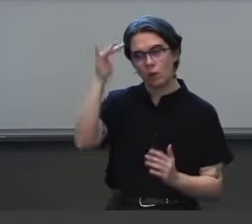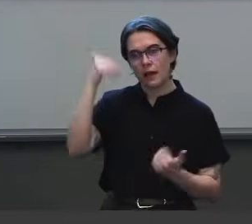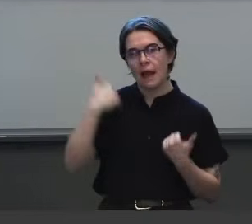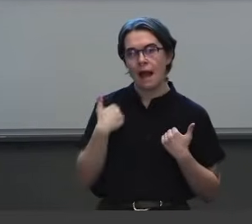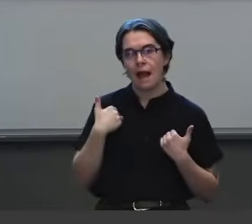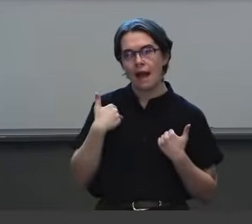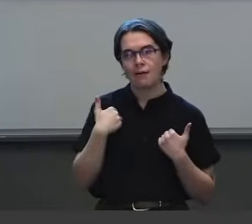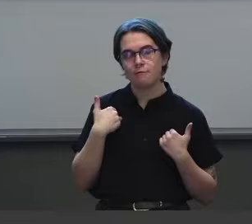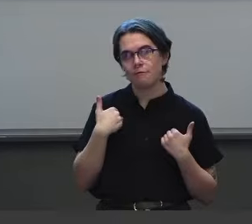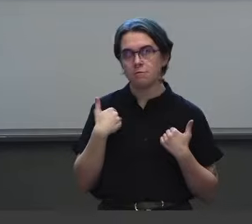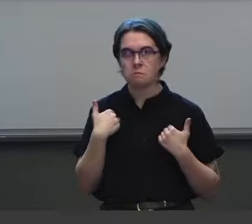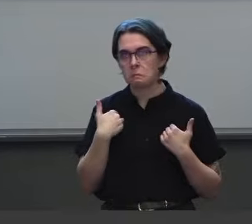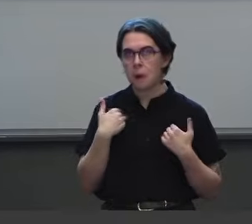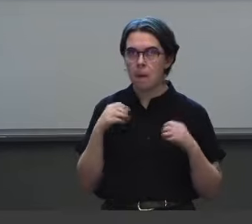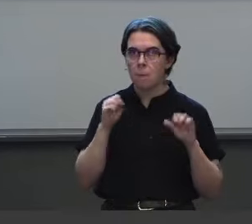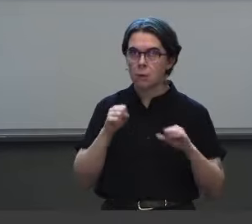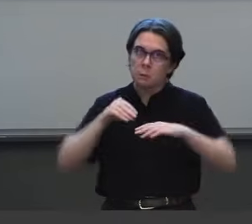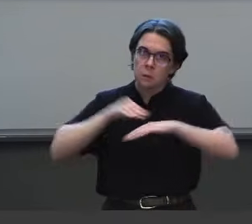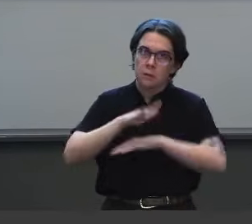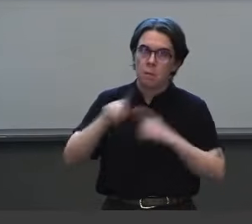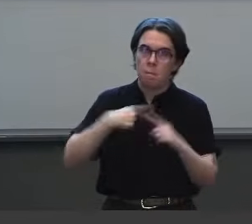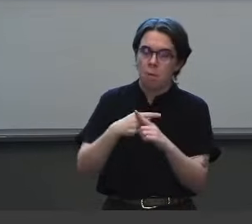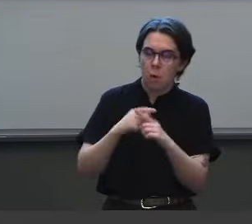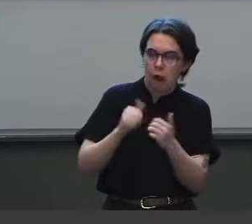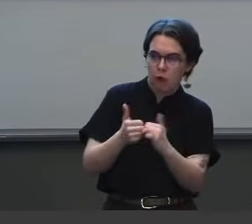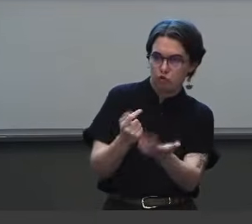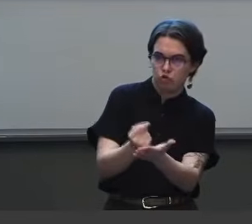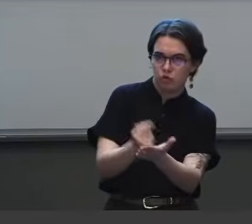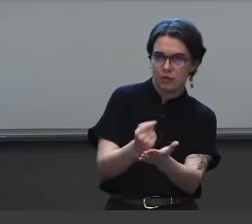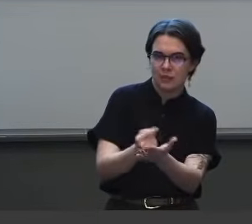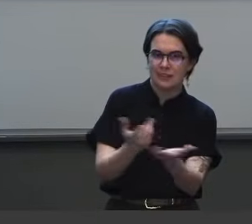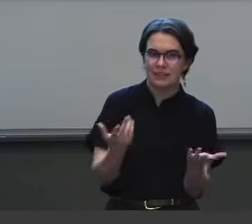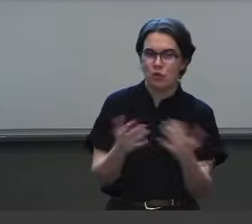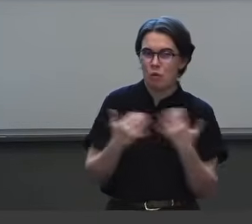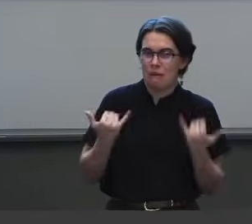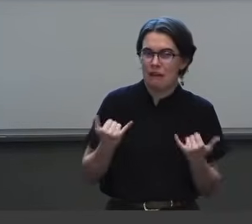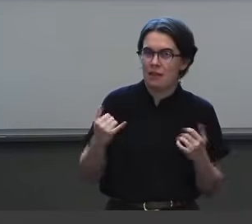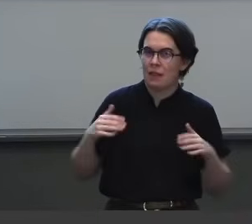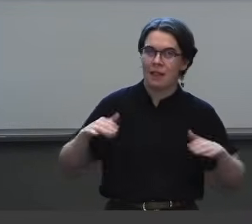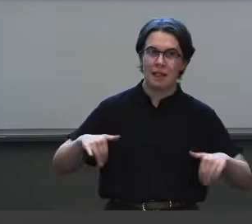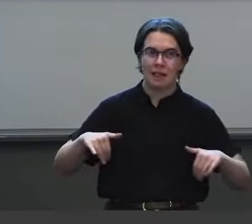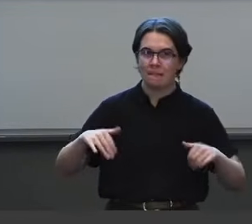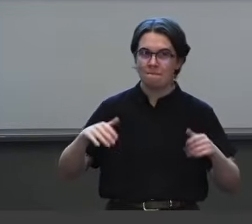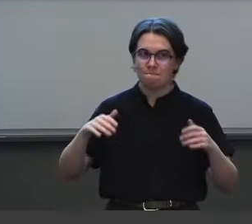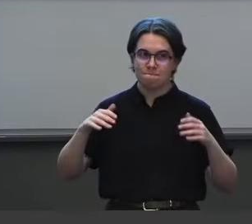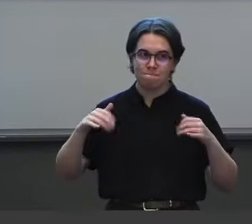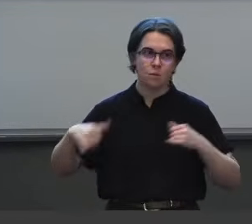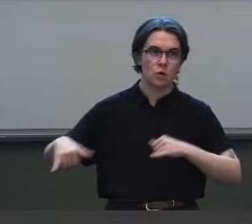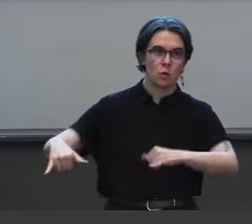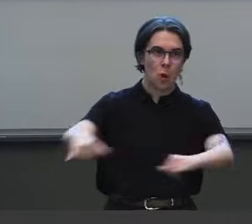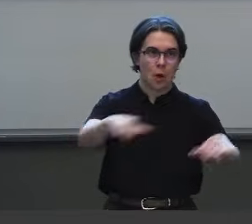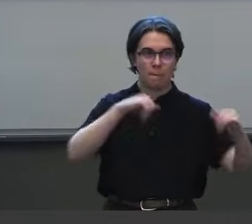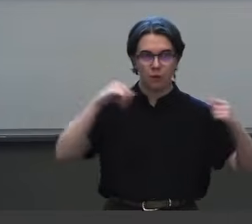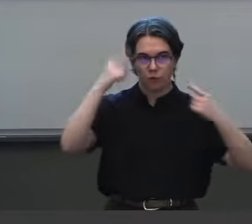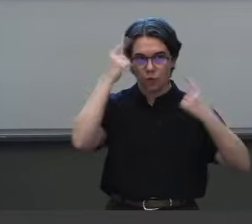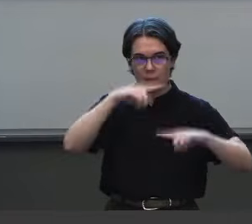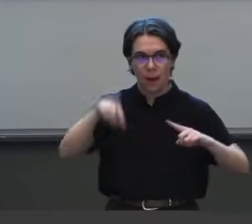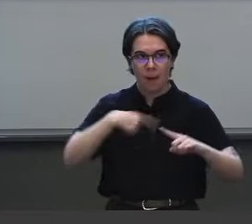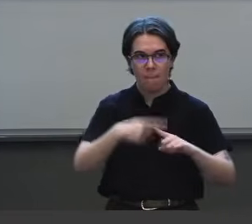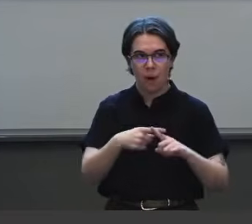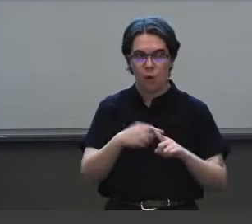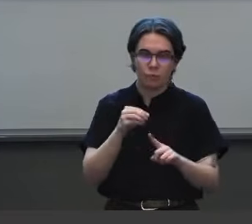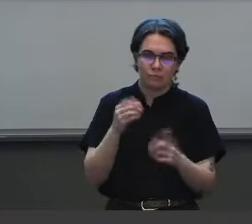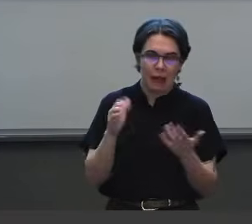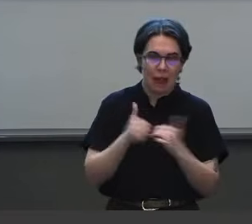today, there is not widespread agreement on exposure therapy, but it might be effective for some situations and not